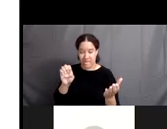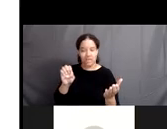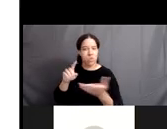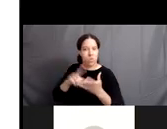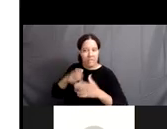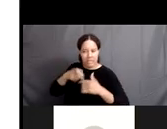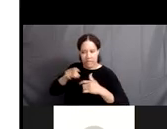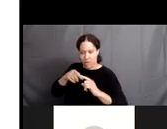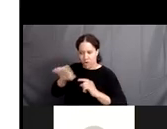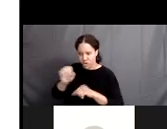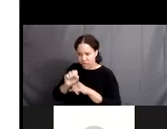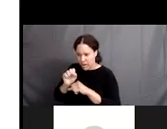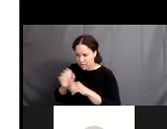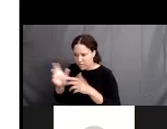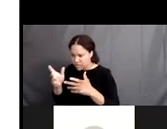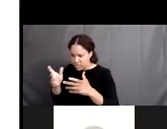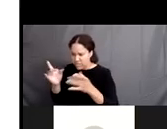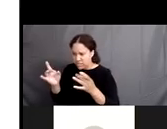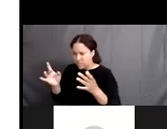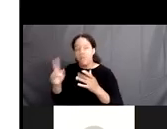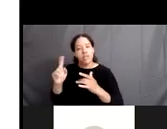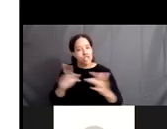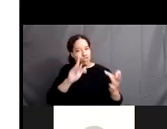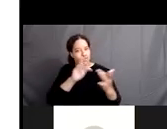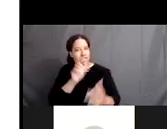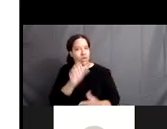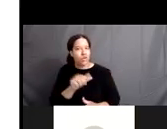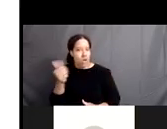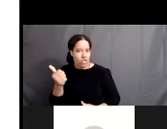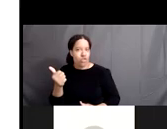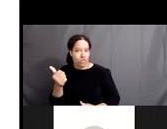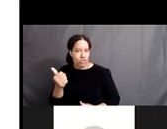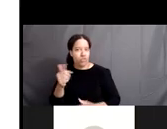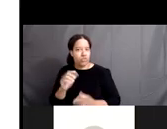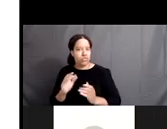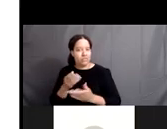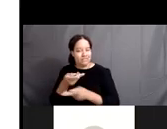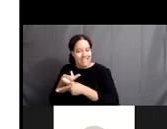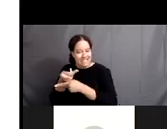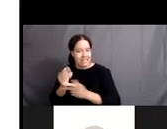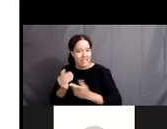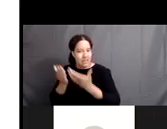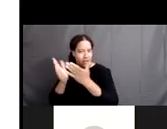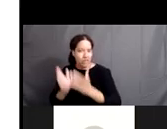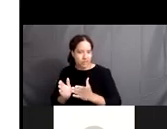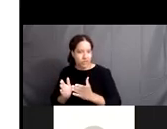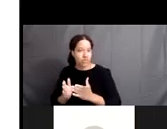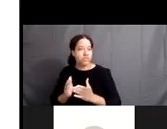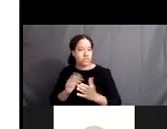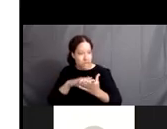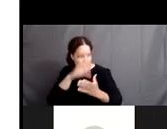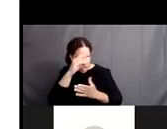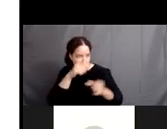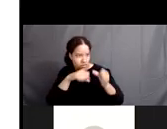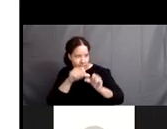other caregivers that are in other states and other communities, and that the trainings and education that she